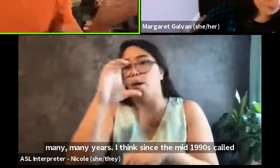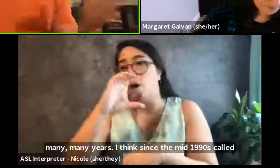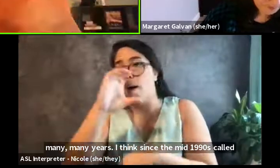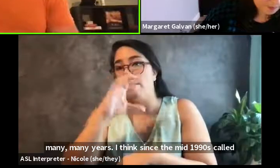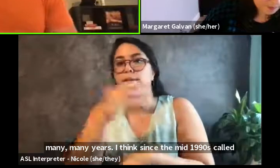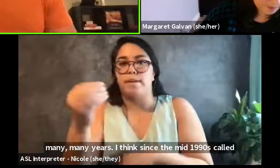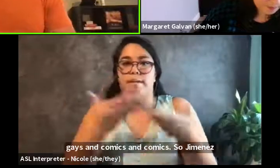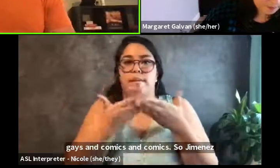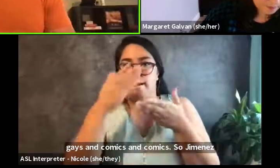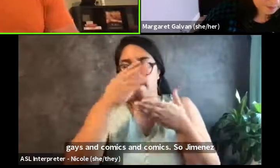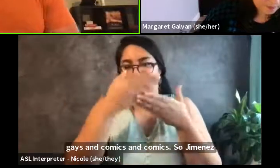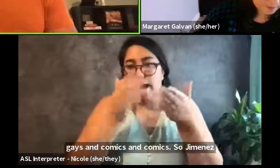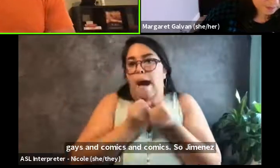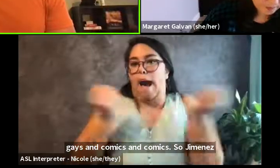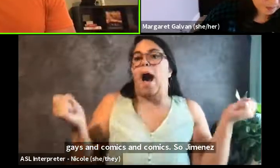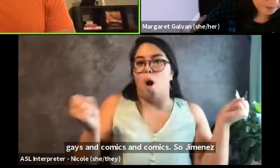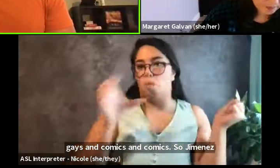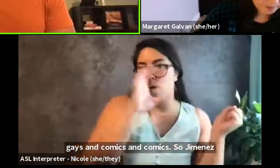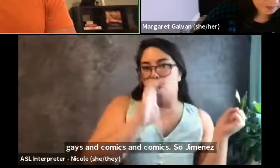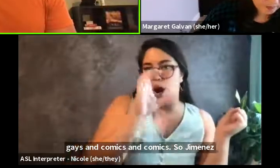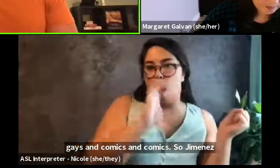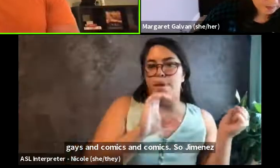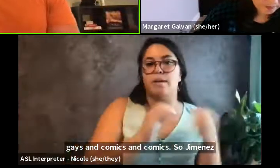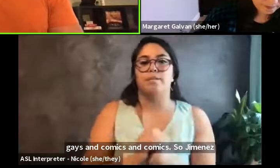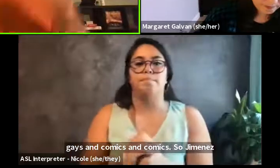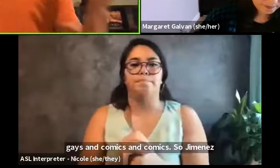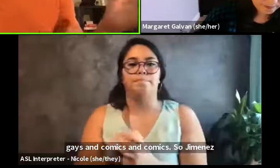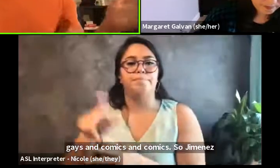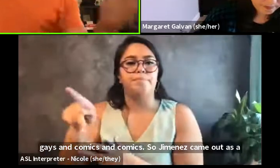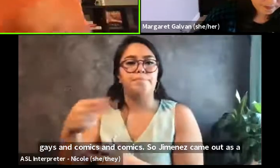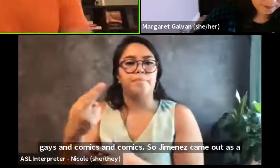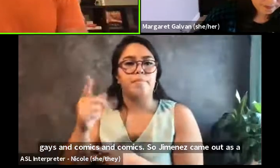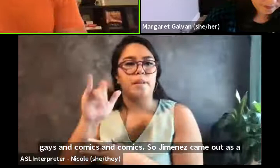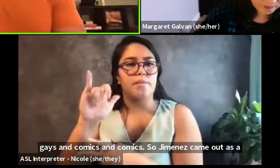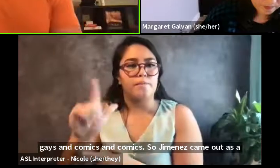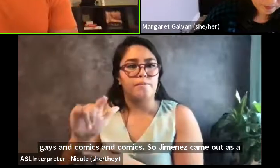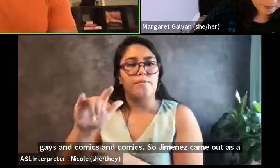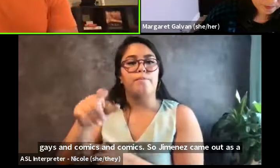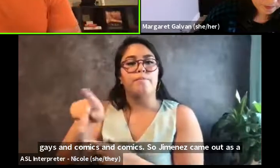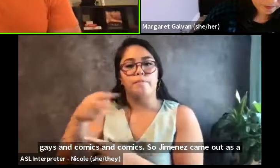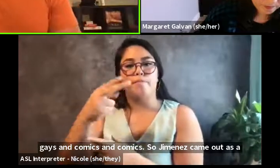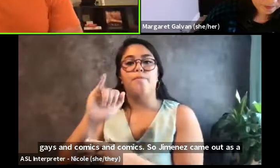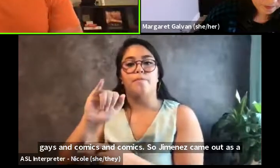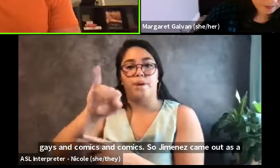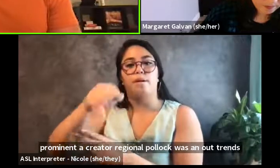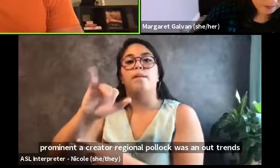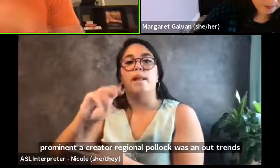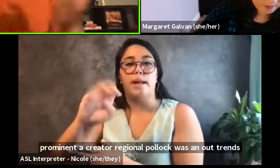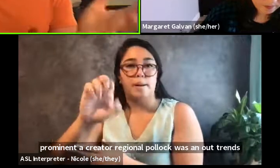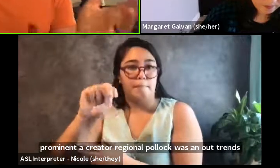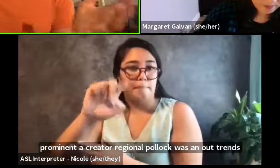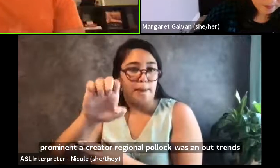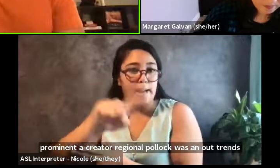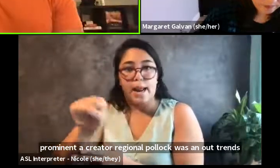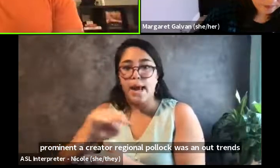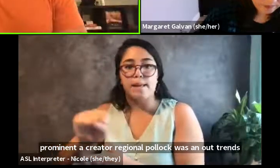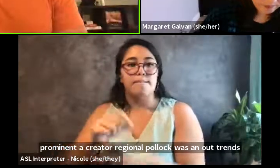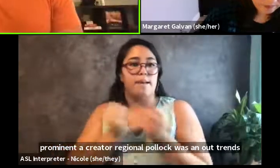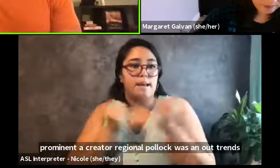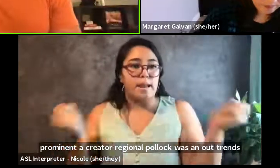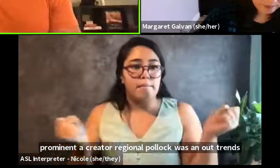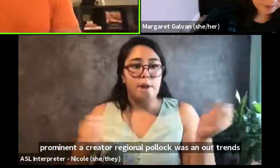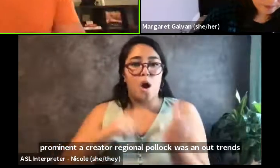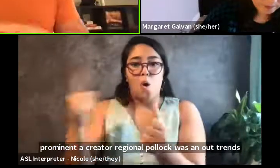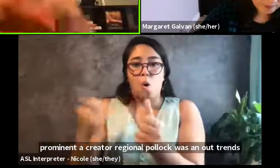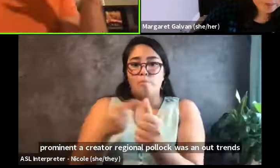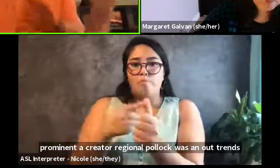Phil Jimenez, uh, came out as the prominent gay creator. Rachel Pollack, uh, was an out trans creator, created the first trans superhero back in